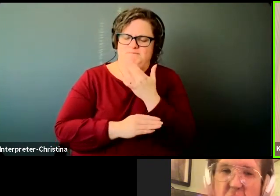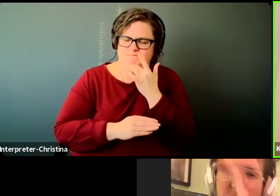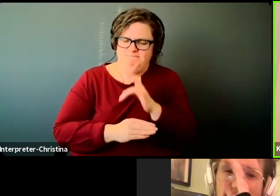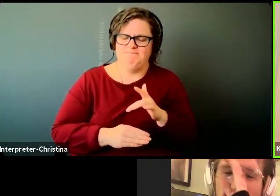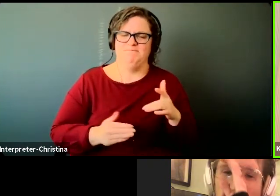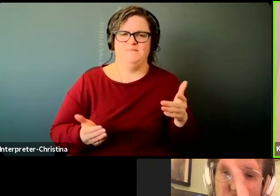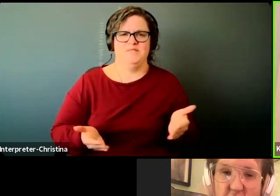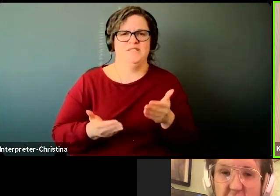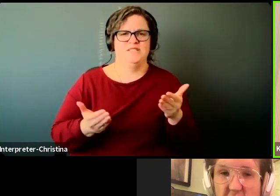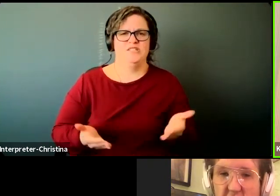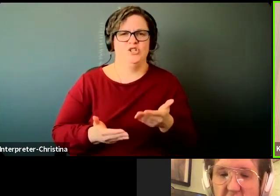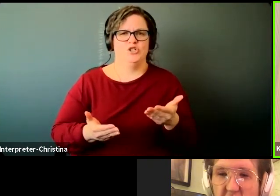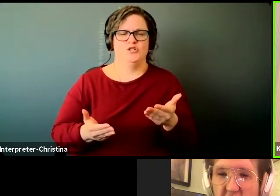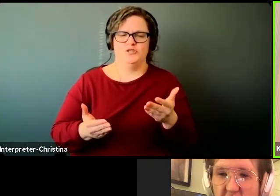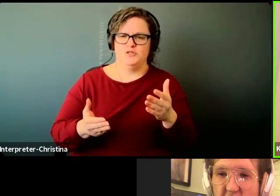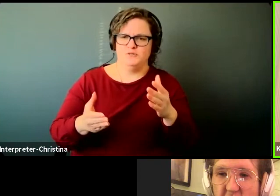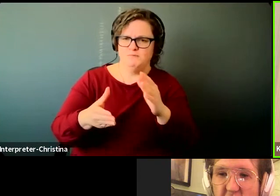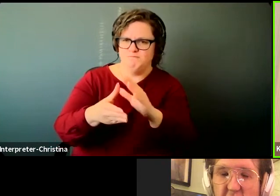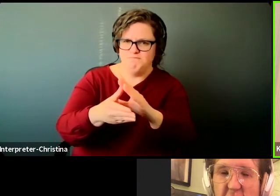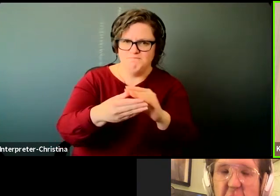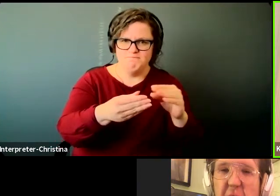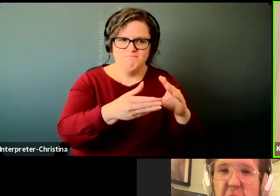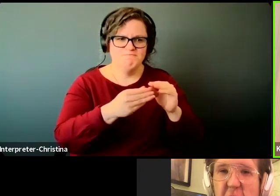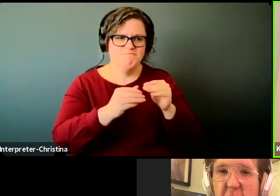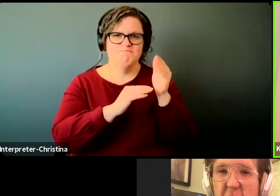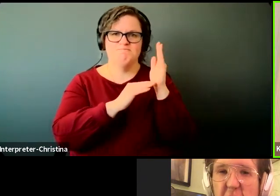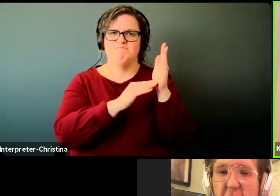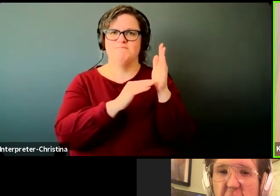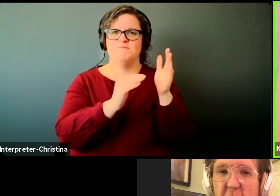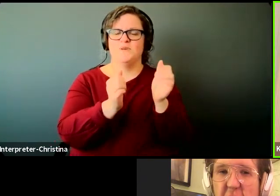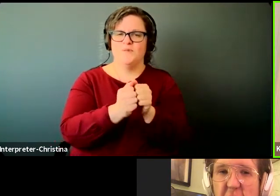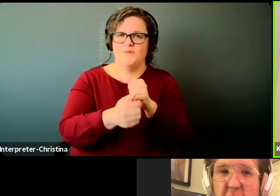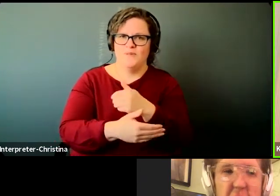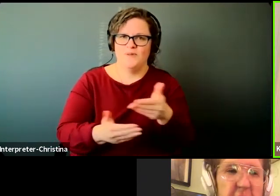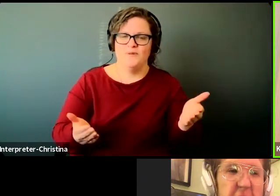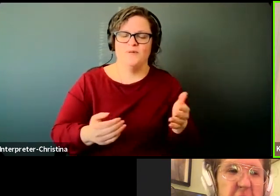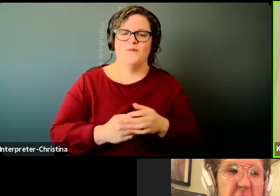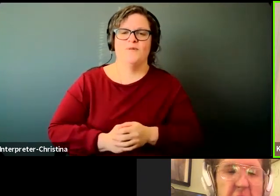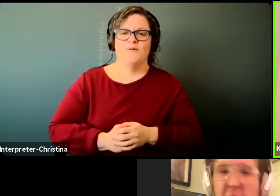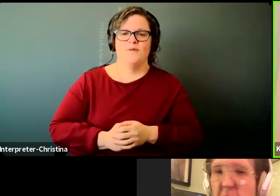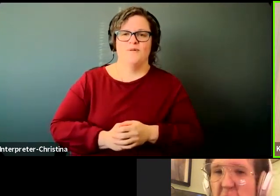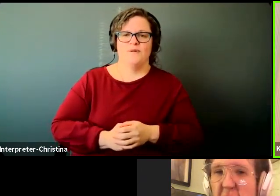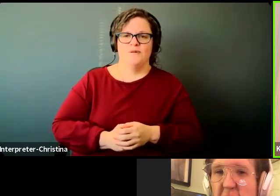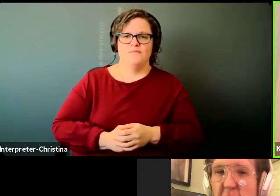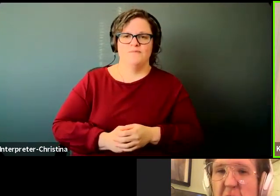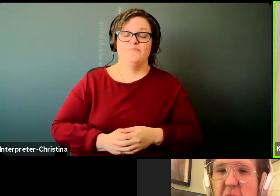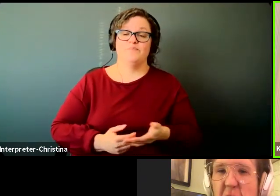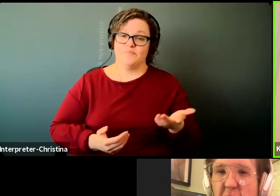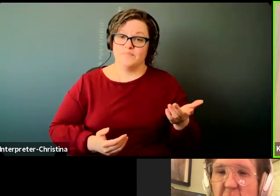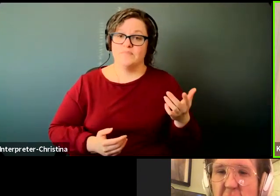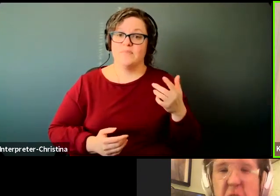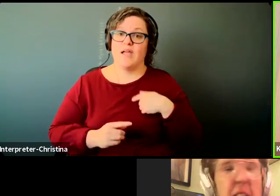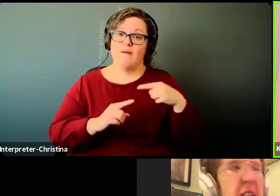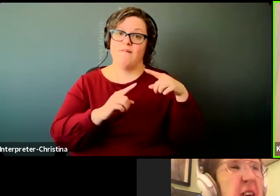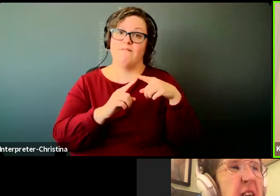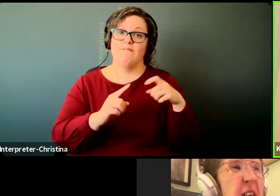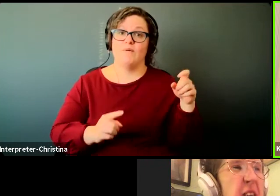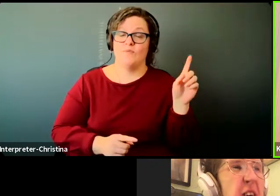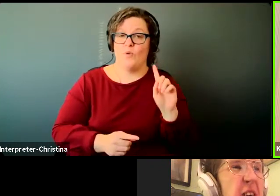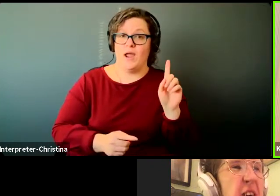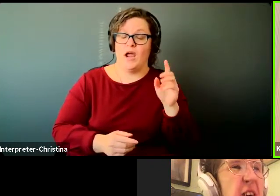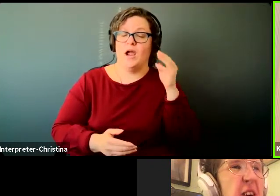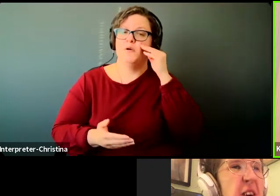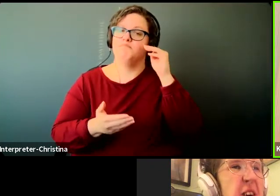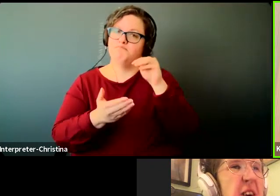this moment with all of you. I come to you today from Dijagé, which is also known as Montréal